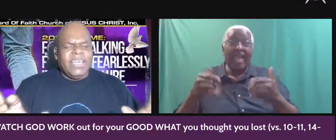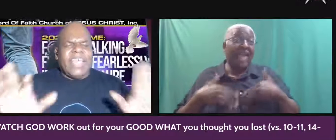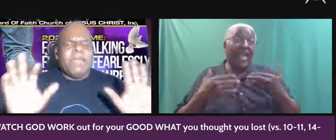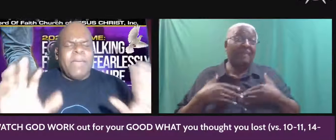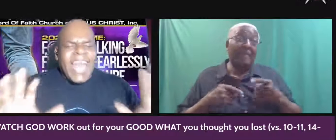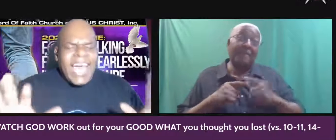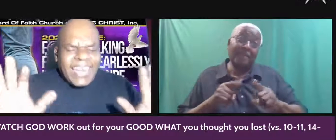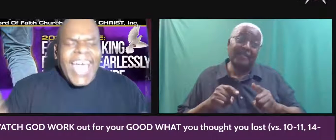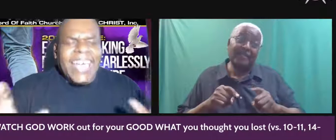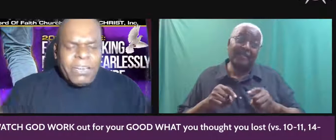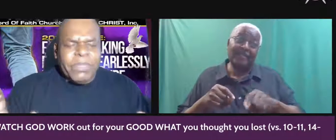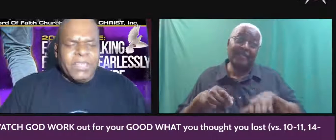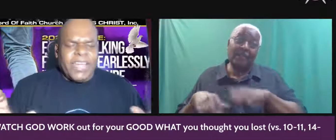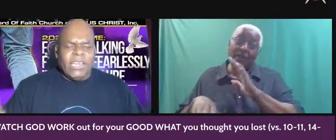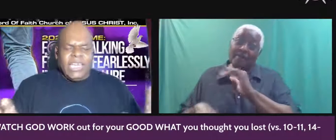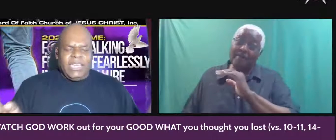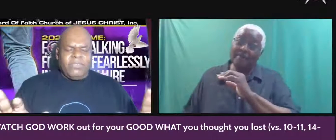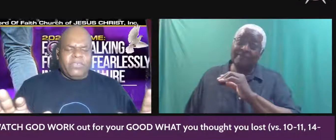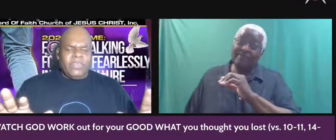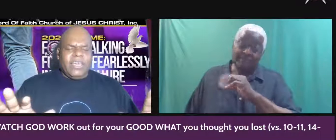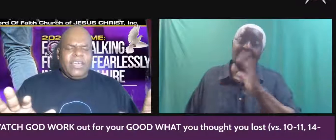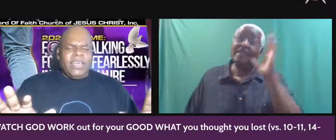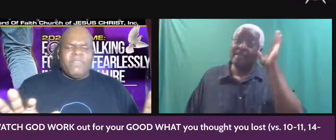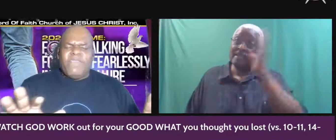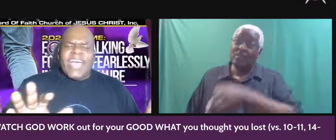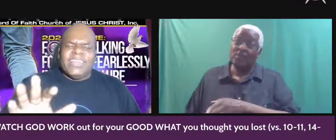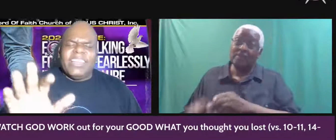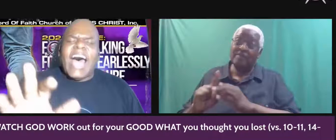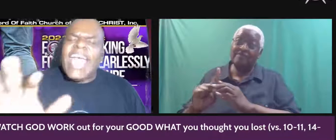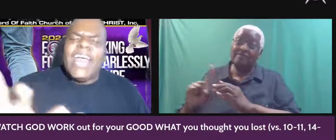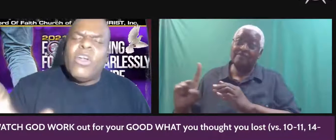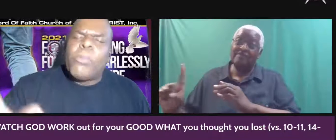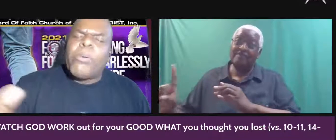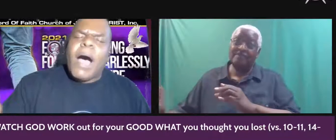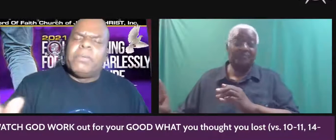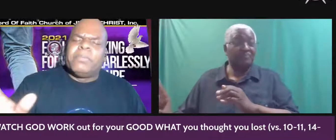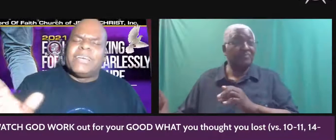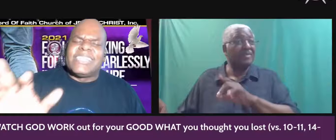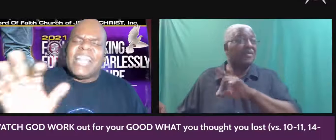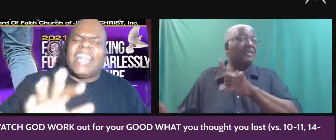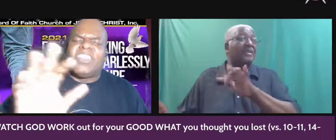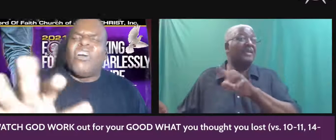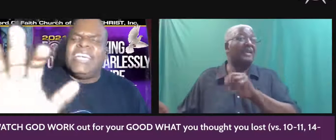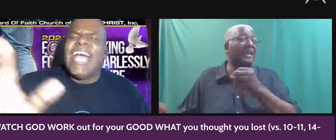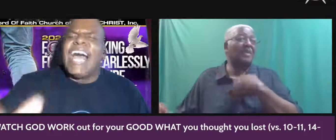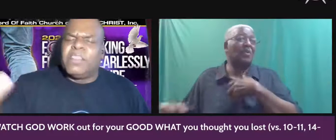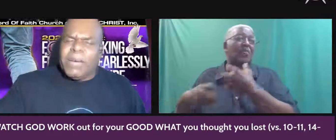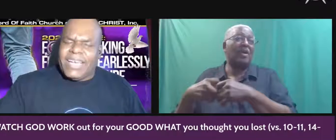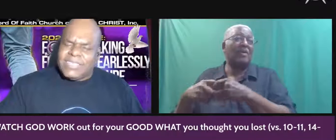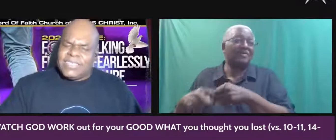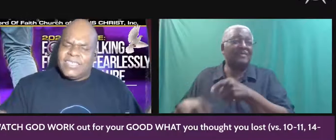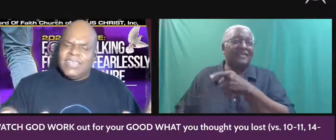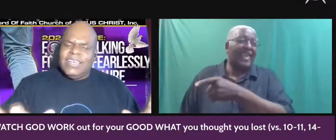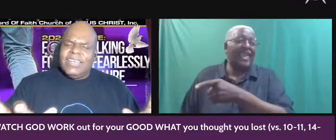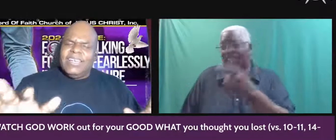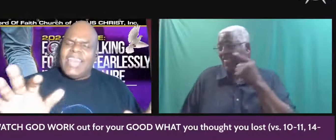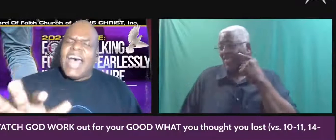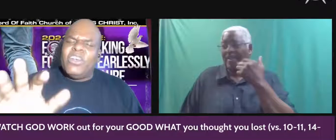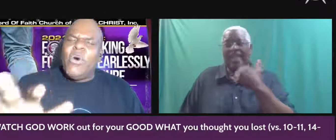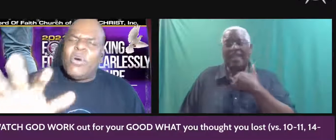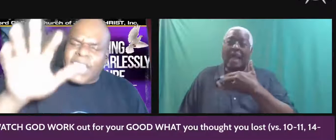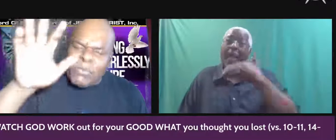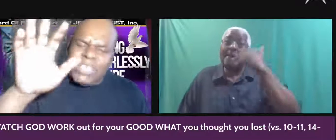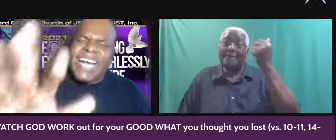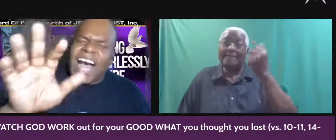leave. They may not like it, but they'll leave. In fact, Lot had no problem because Lot thought he got the best,